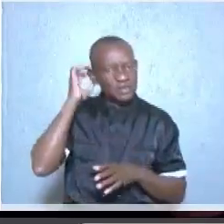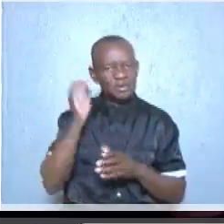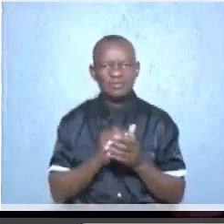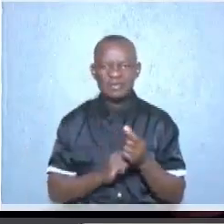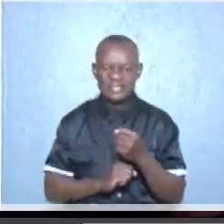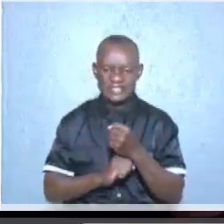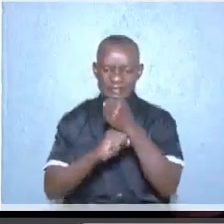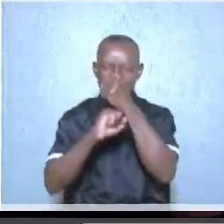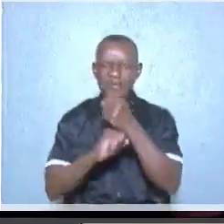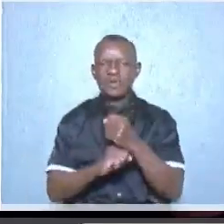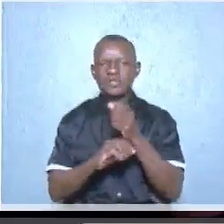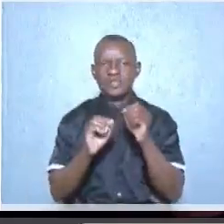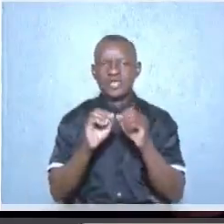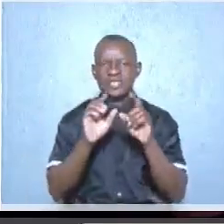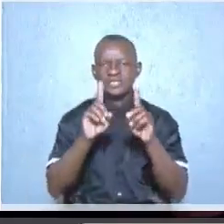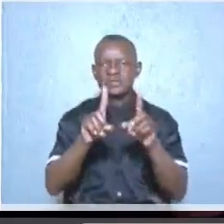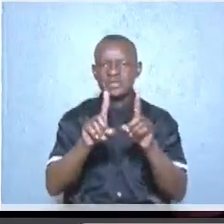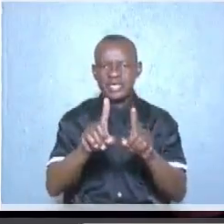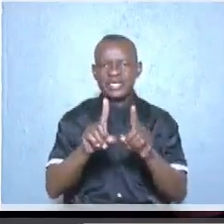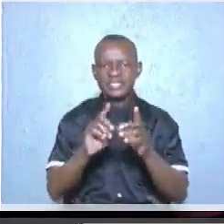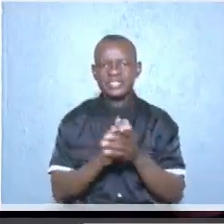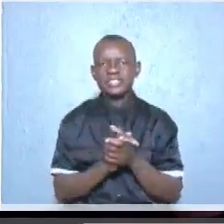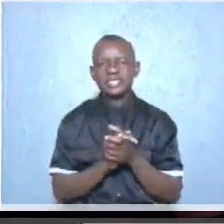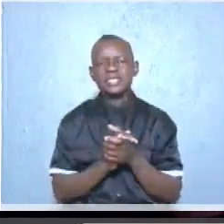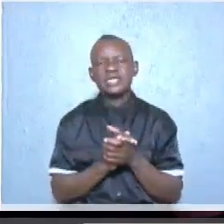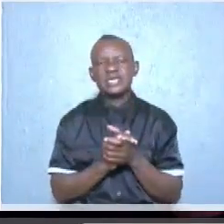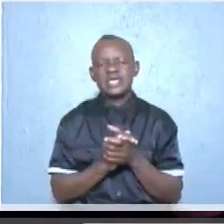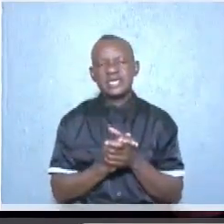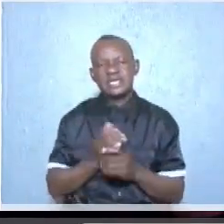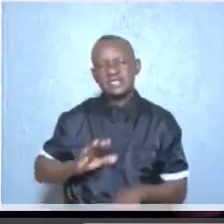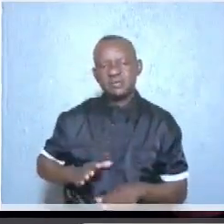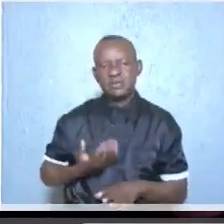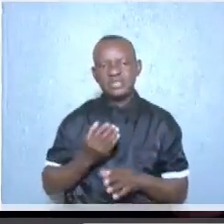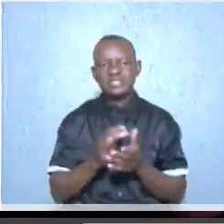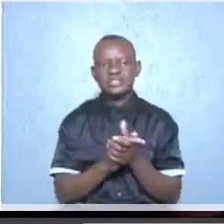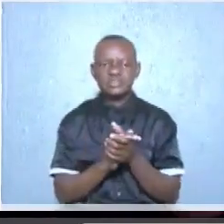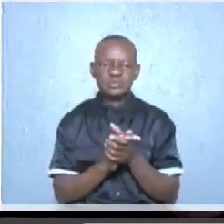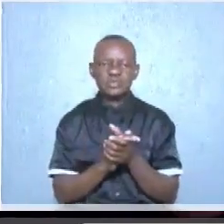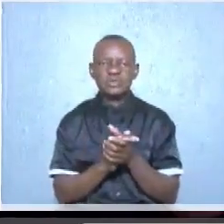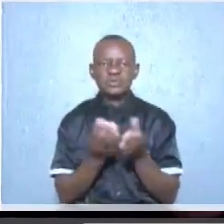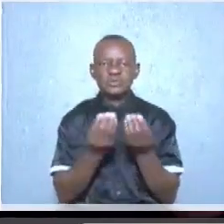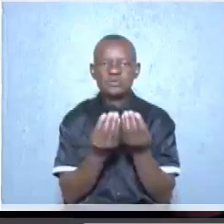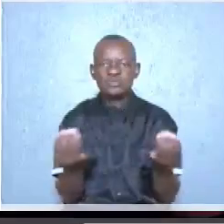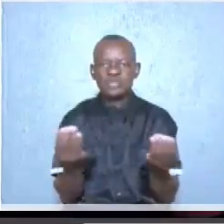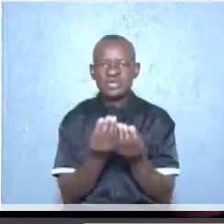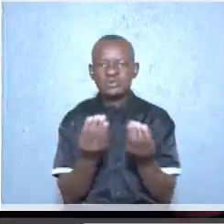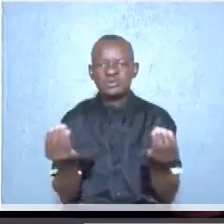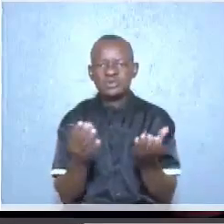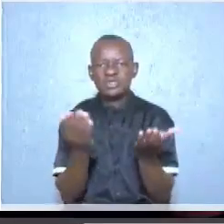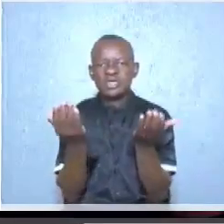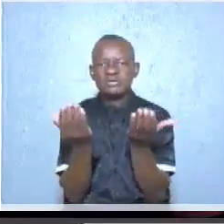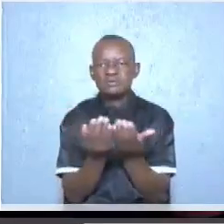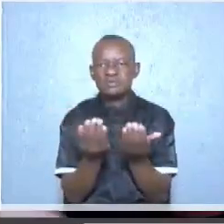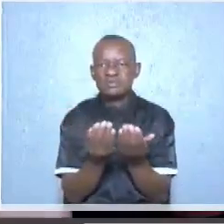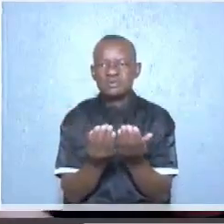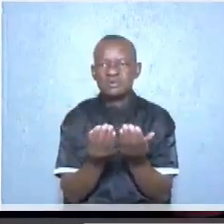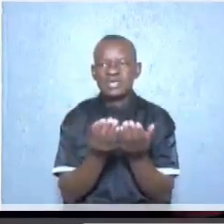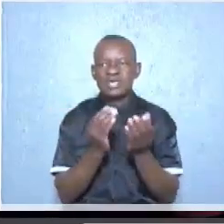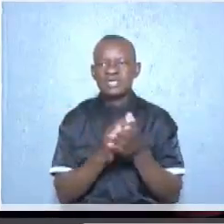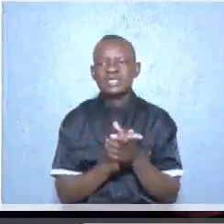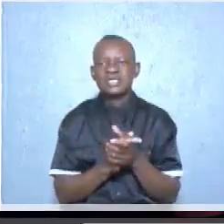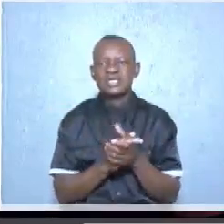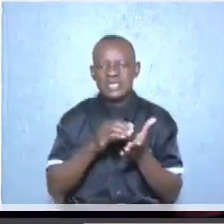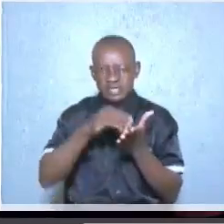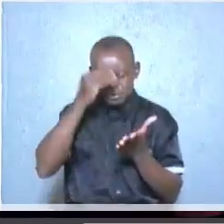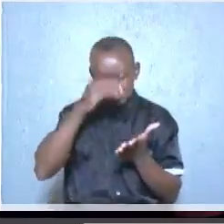and everyone, and we had to stand in a queue and explain what is everyone doing with themselves. And each one could say, I'm studying this